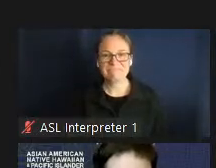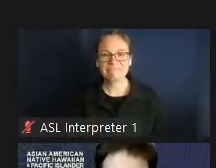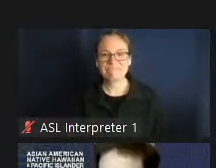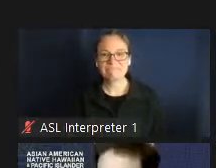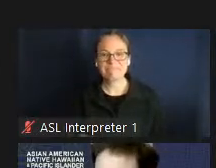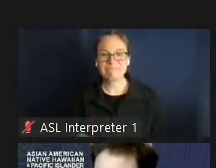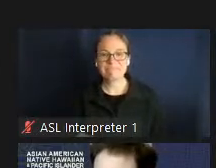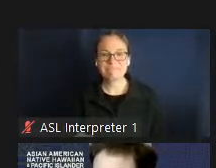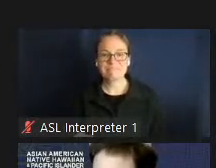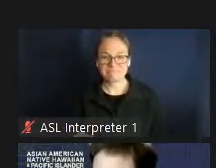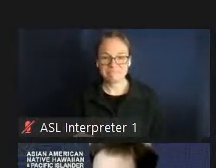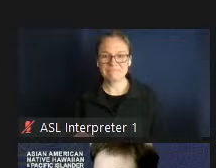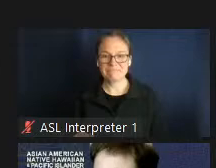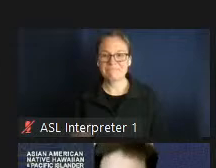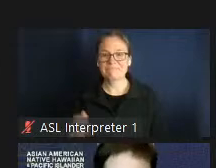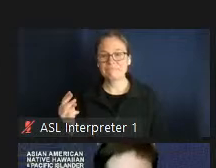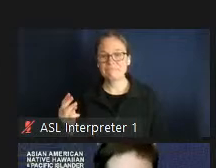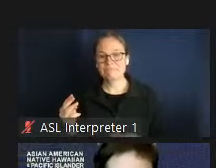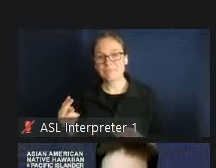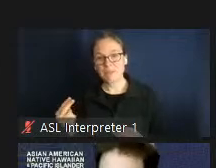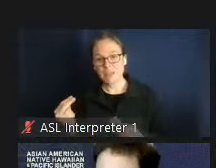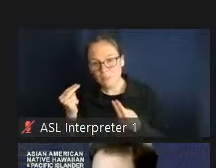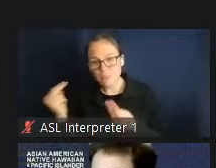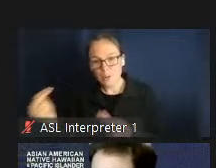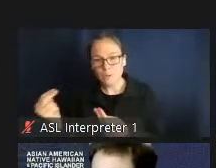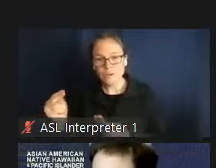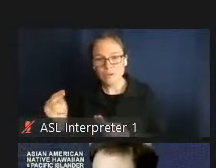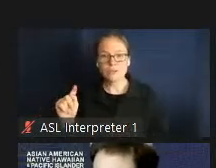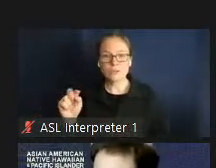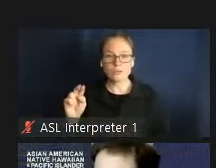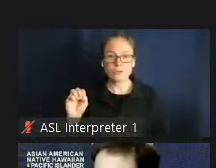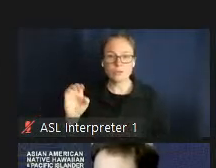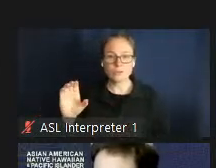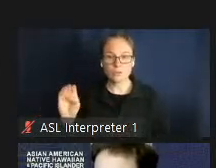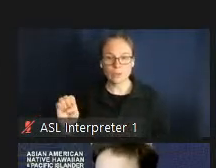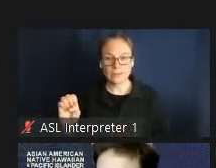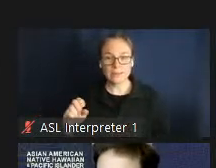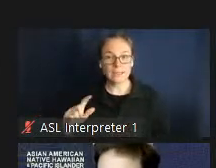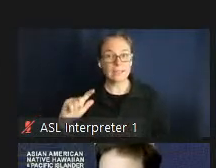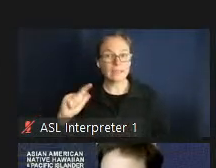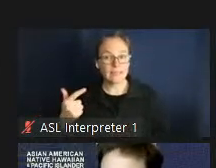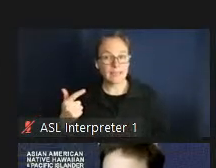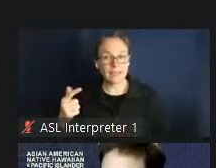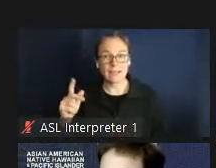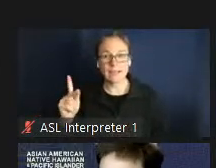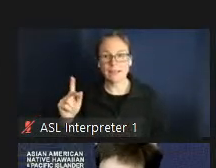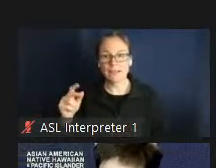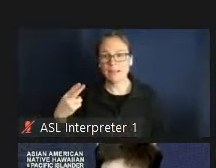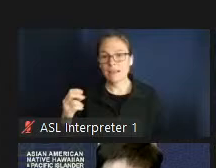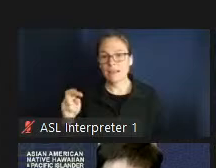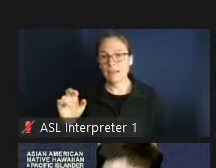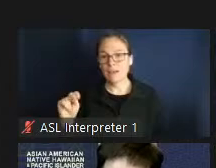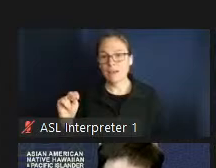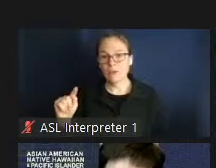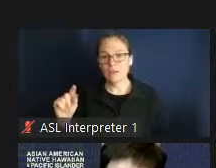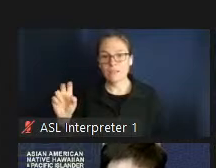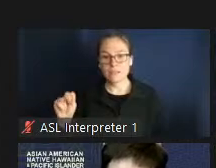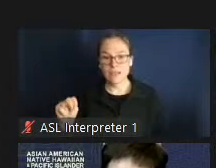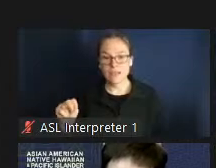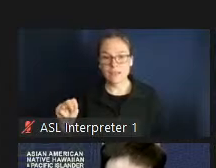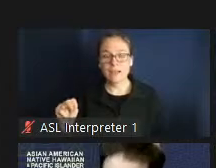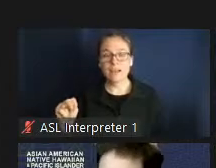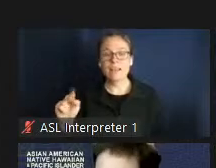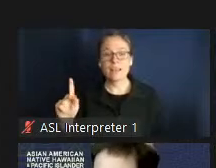Moved by Pam Treese and seconded that Karen Boland, I guess, continue as the chairperson for this fiscal year of the budget